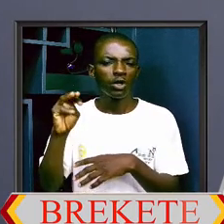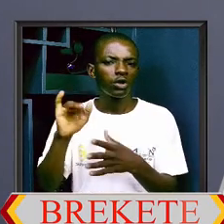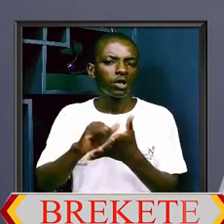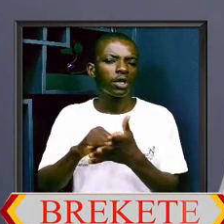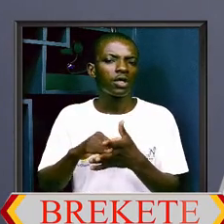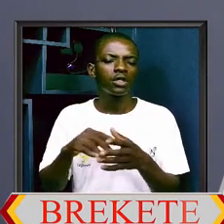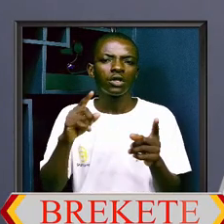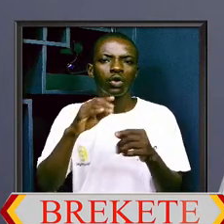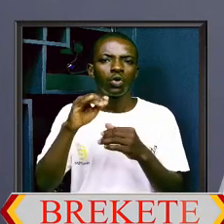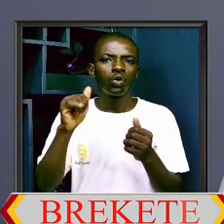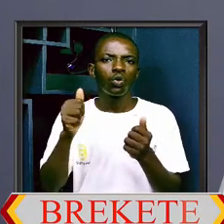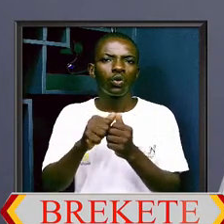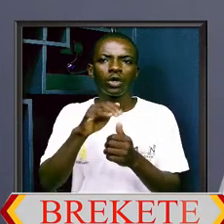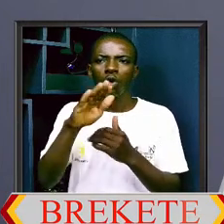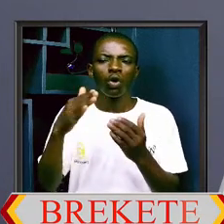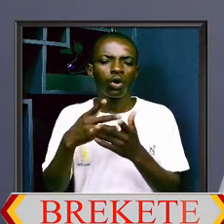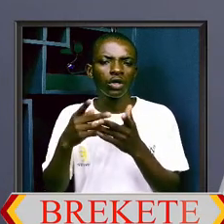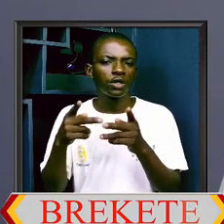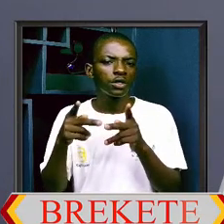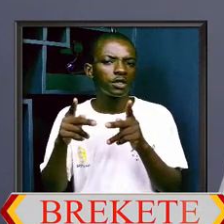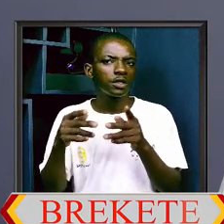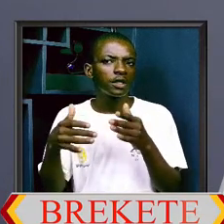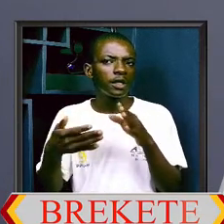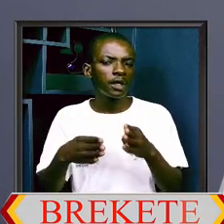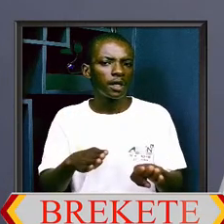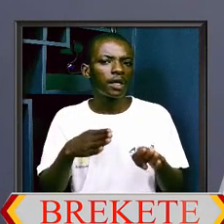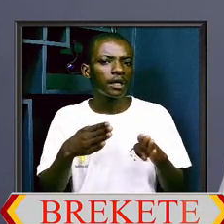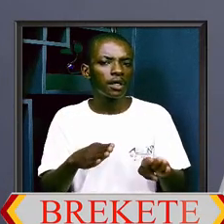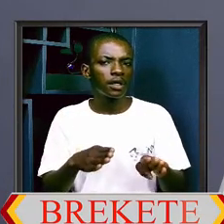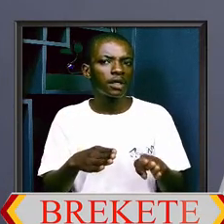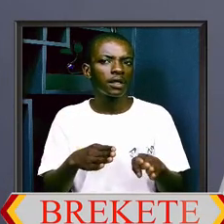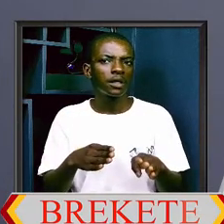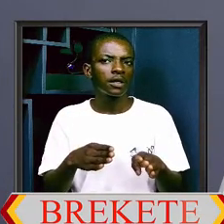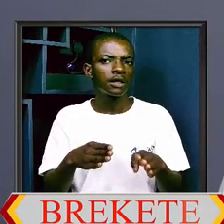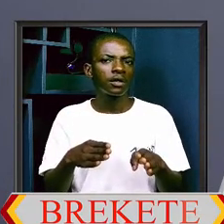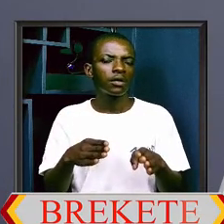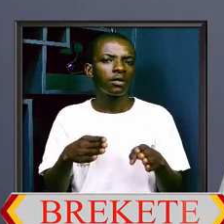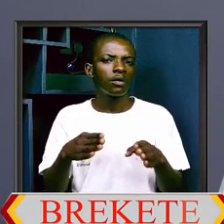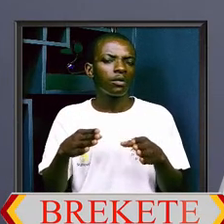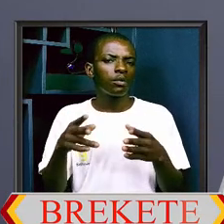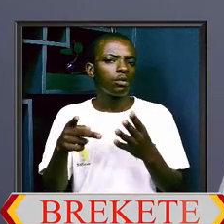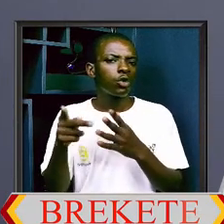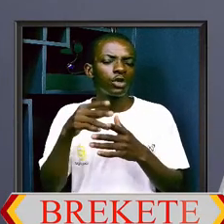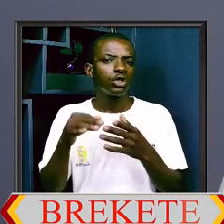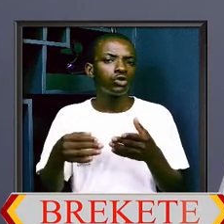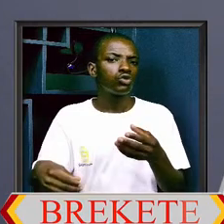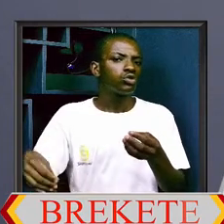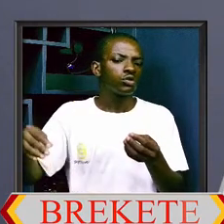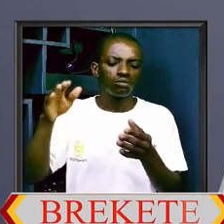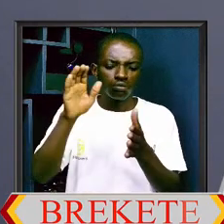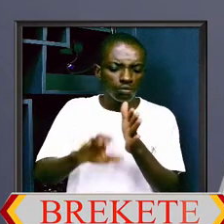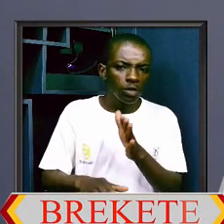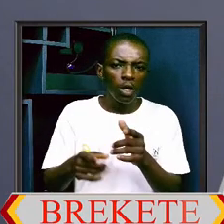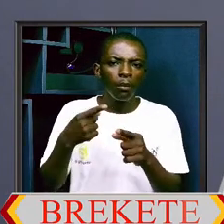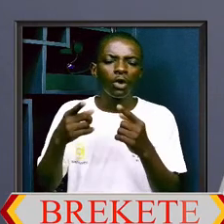they with all this die die way people die our population for don't crash but